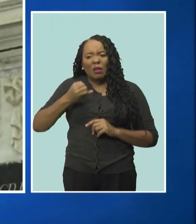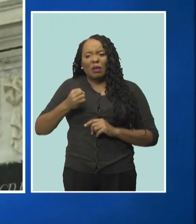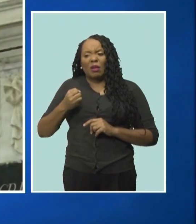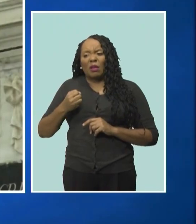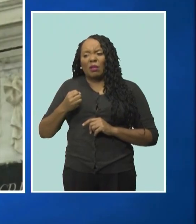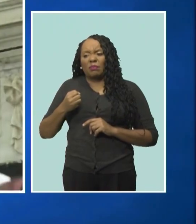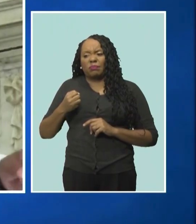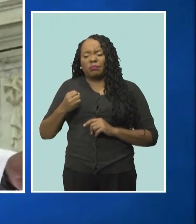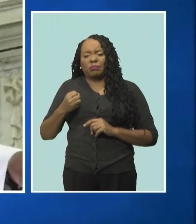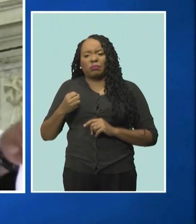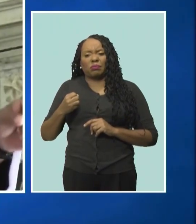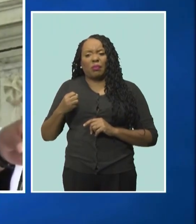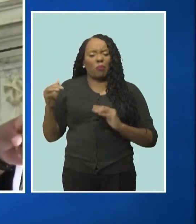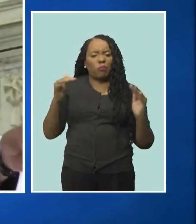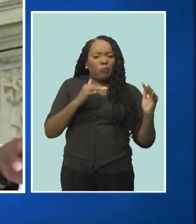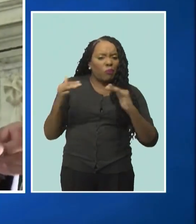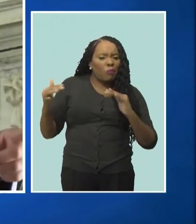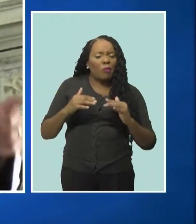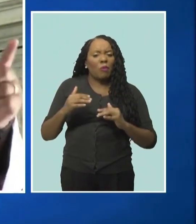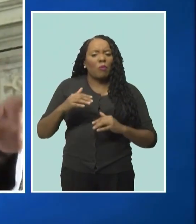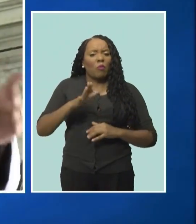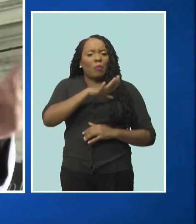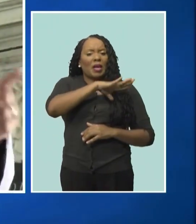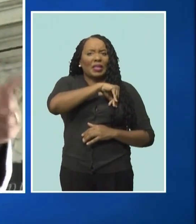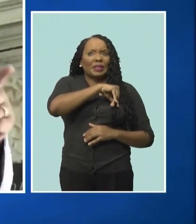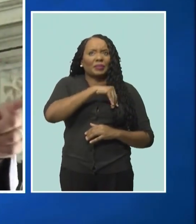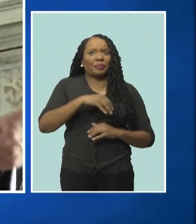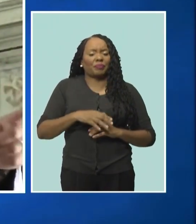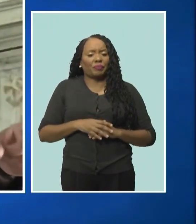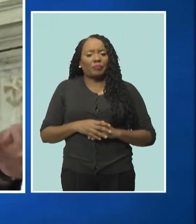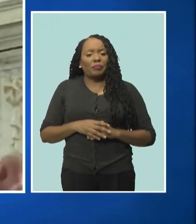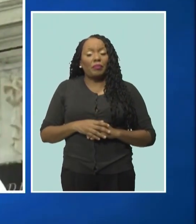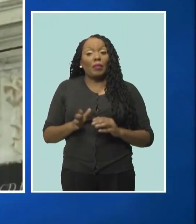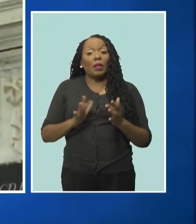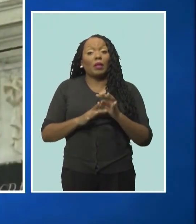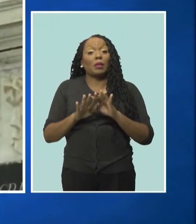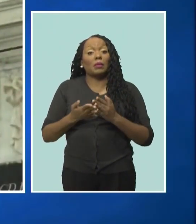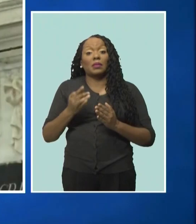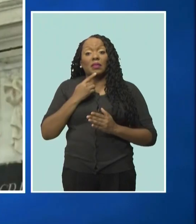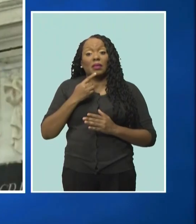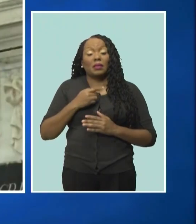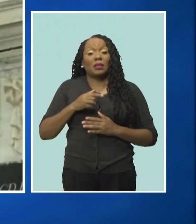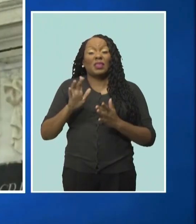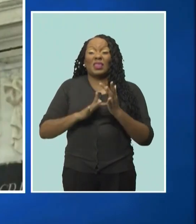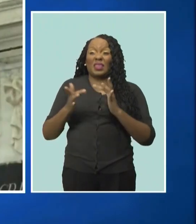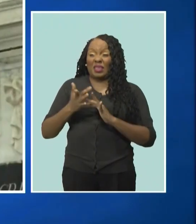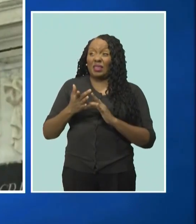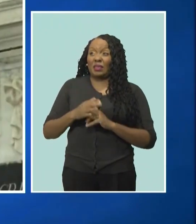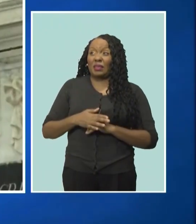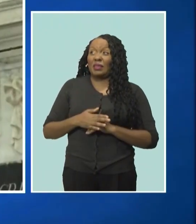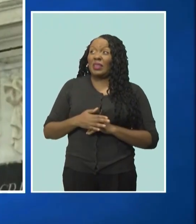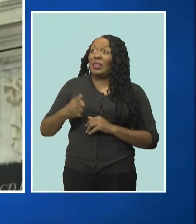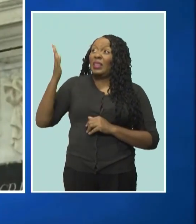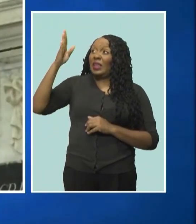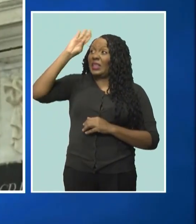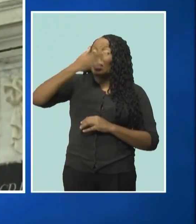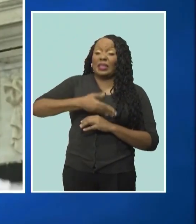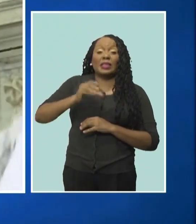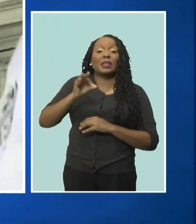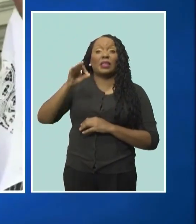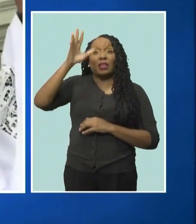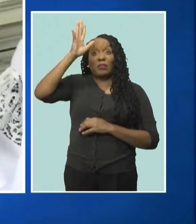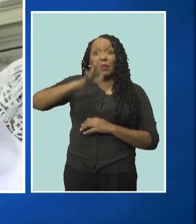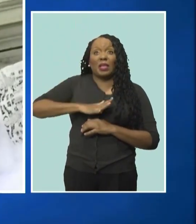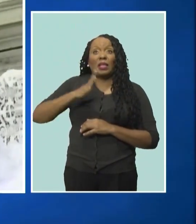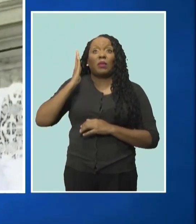He said, as Moses lifted up the serpent in the wilderness, so must the Son of Man be lifted up. And I, when I am lifted up, I will draw